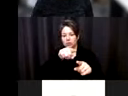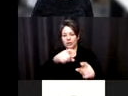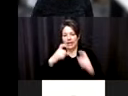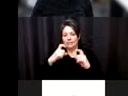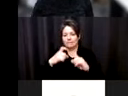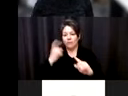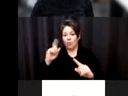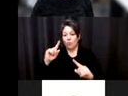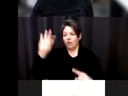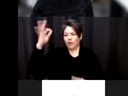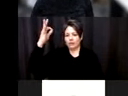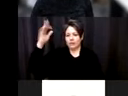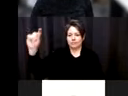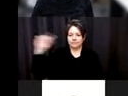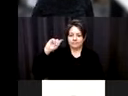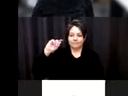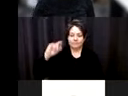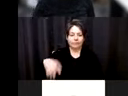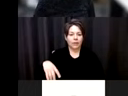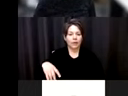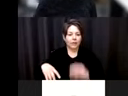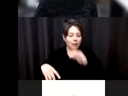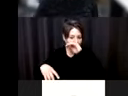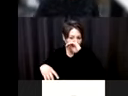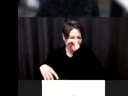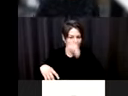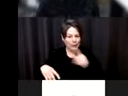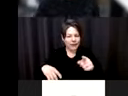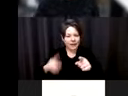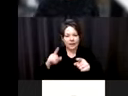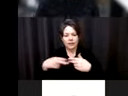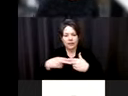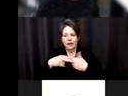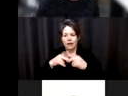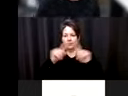France. This slide talks a lot about